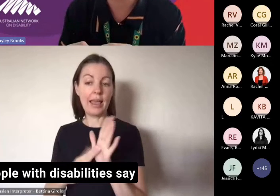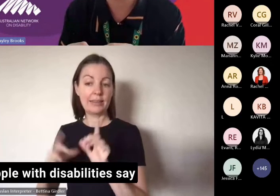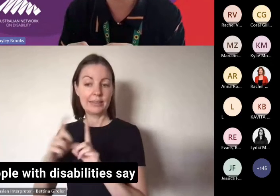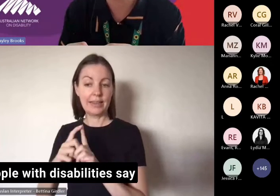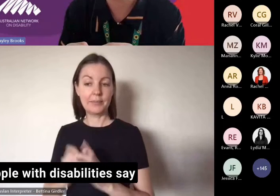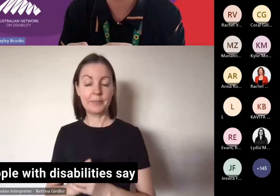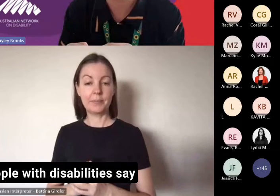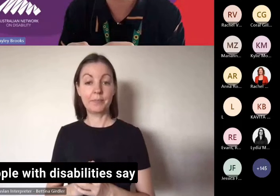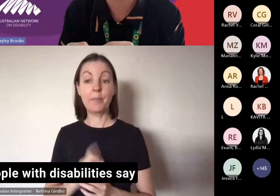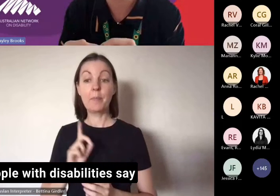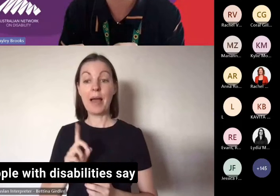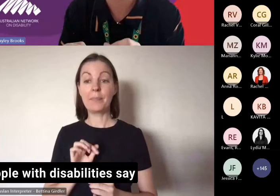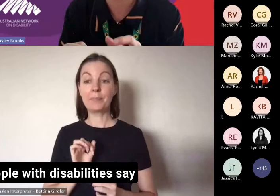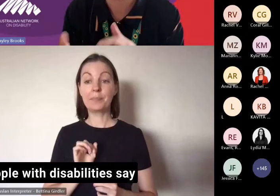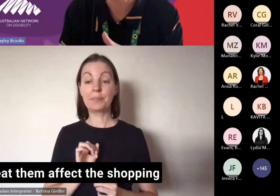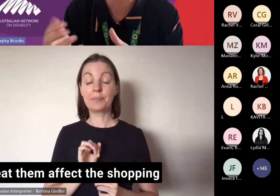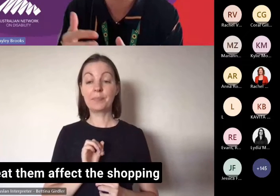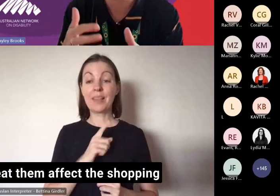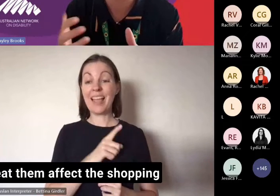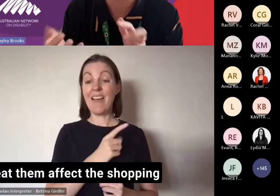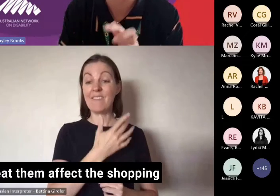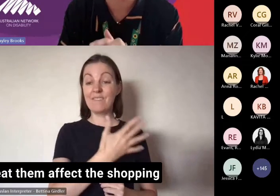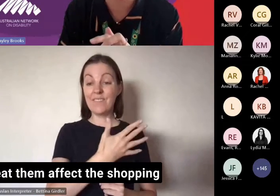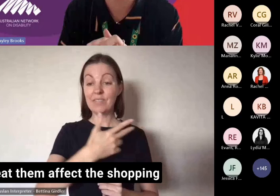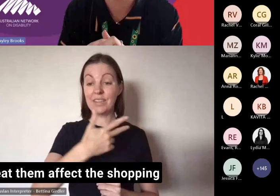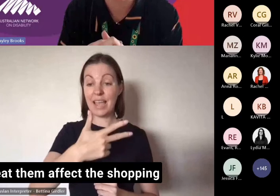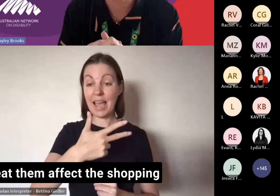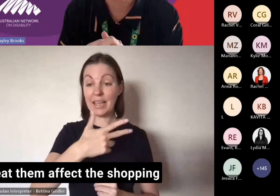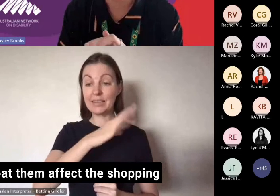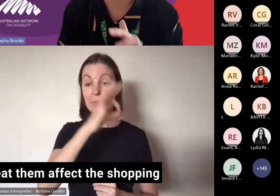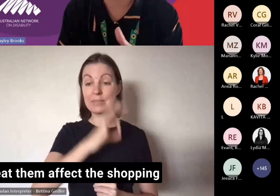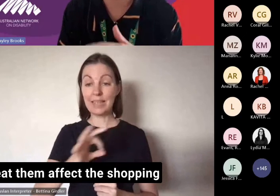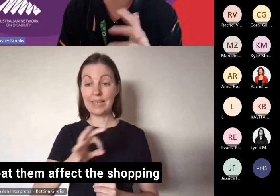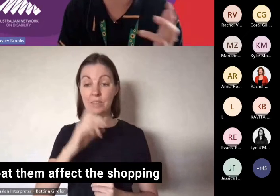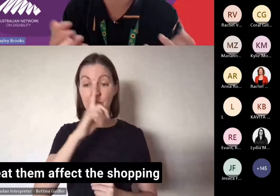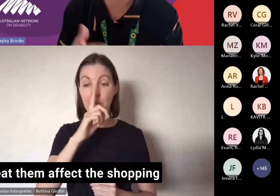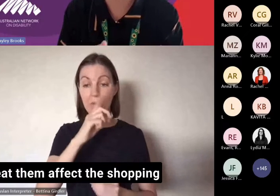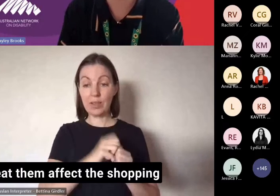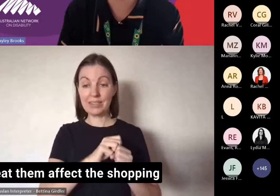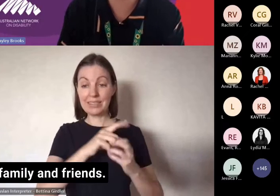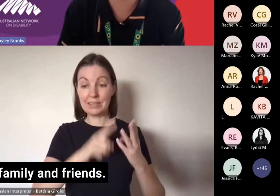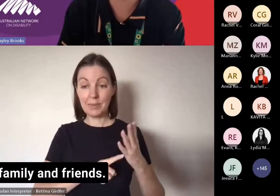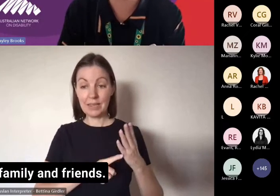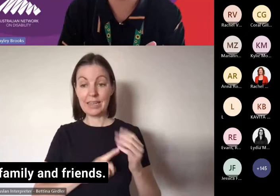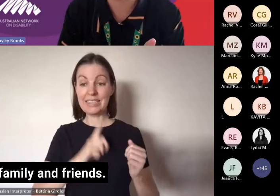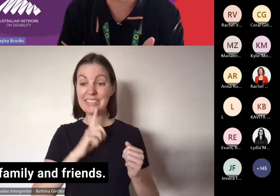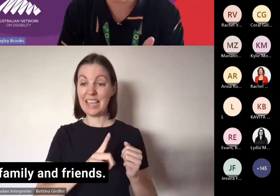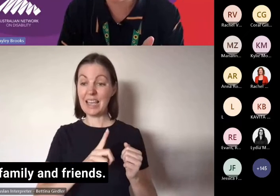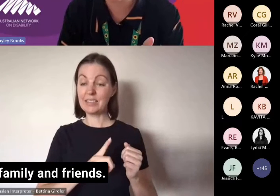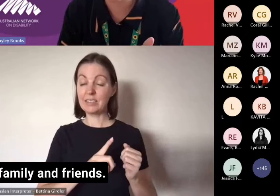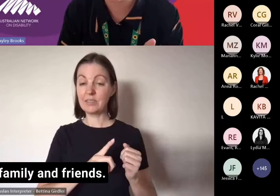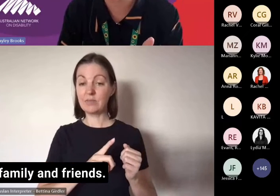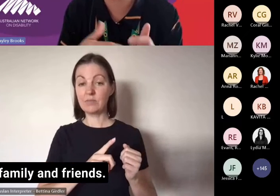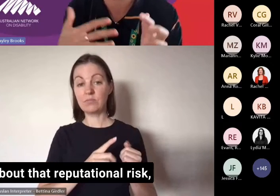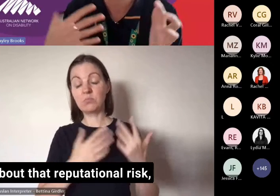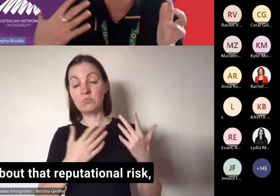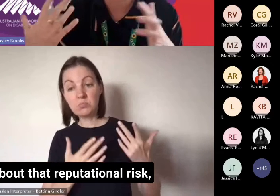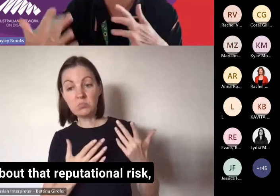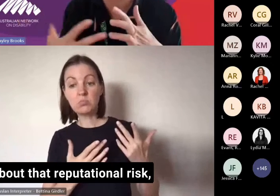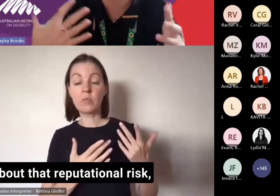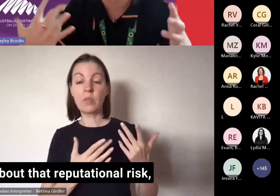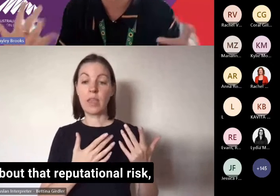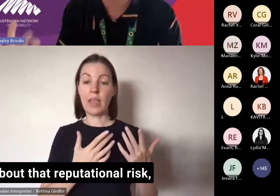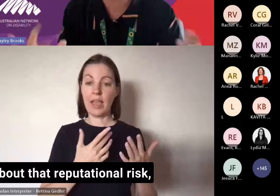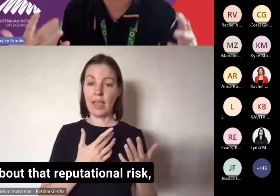58% of people with disabilities say how businesses treat them affect the shopping habits of family and friends. So